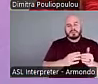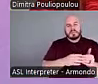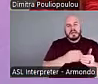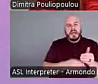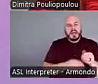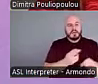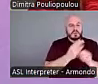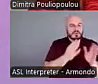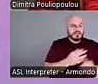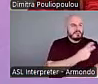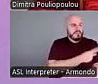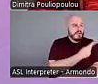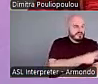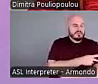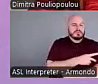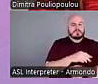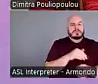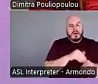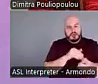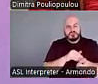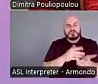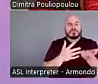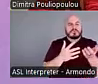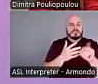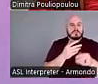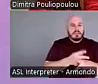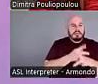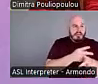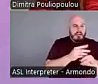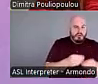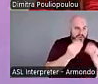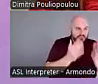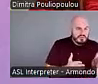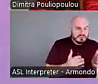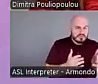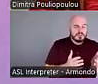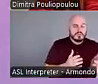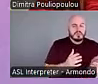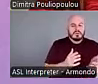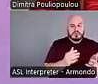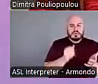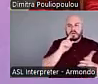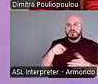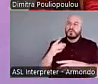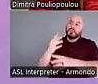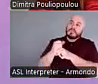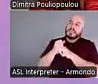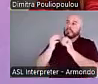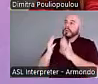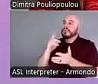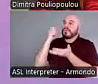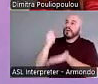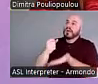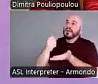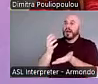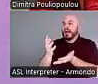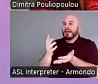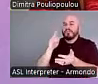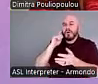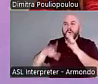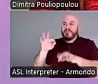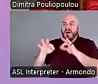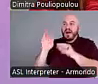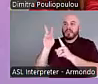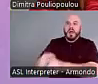patients, the clinicians, the caregivers, they aren't simply recipients of our fundings, but